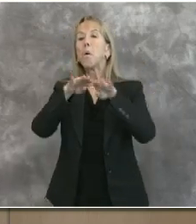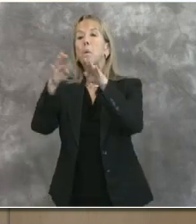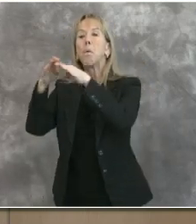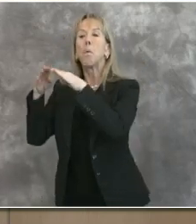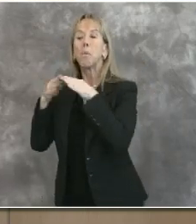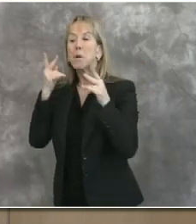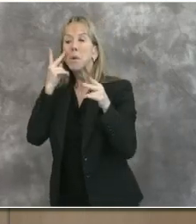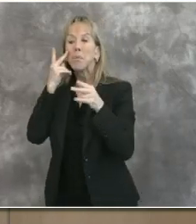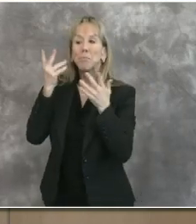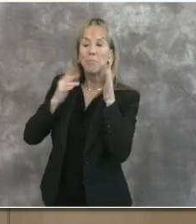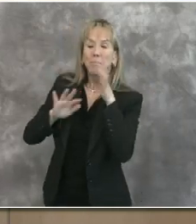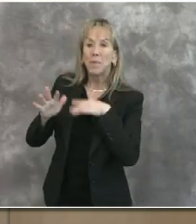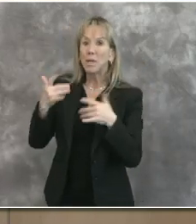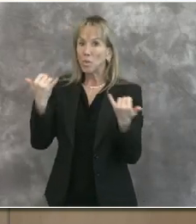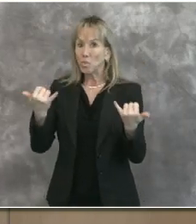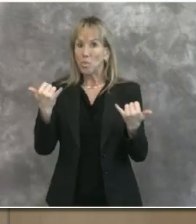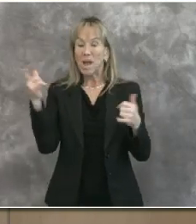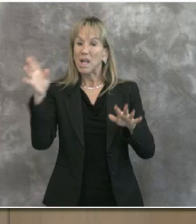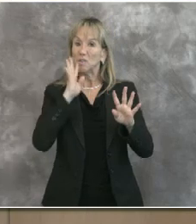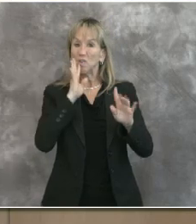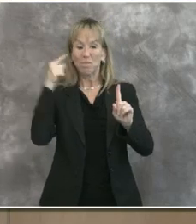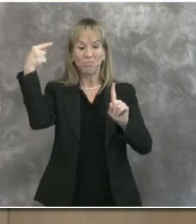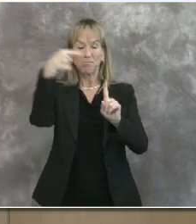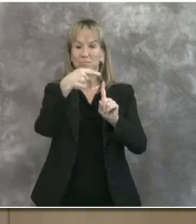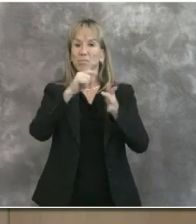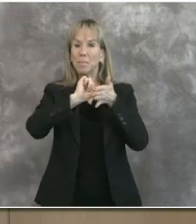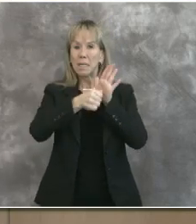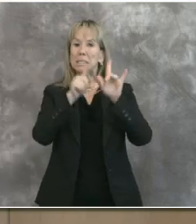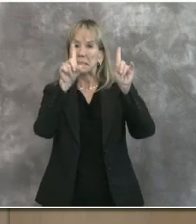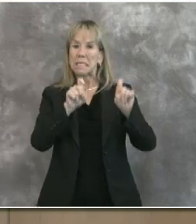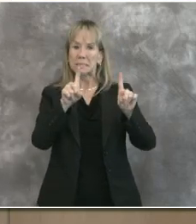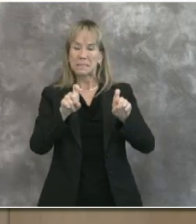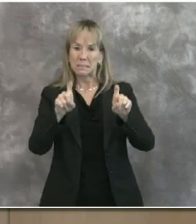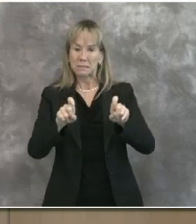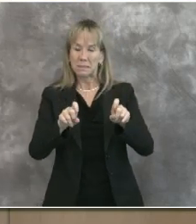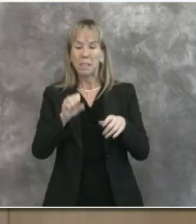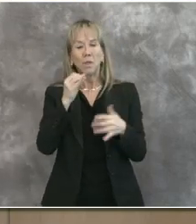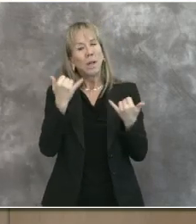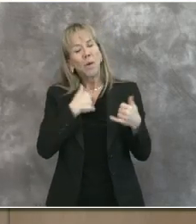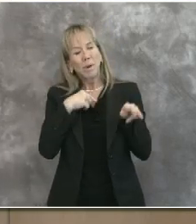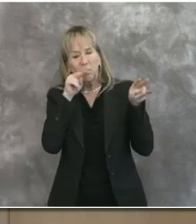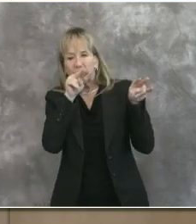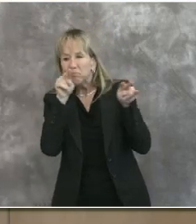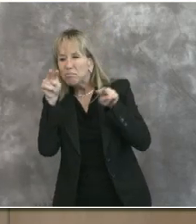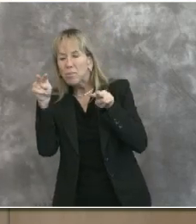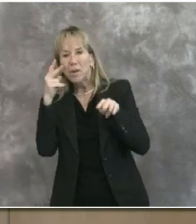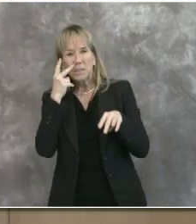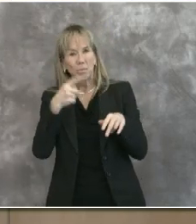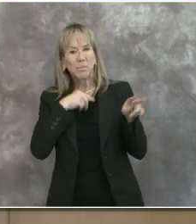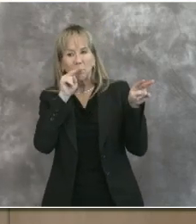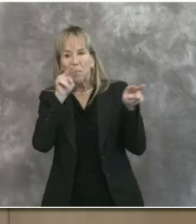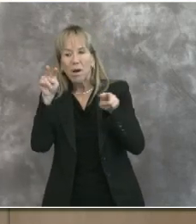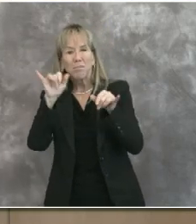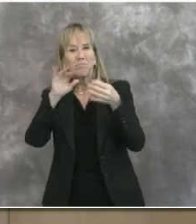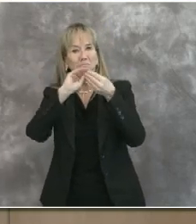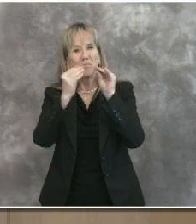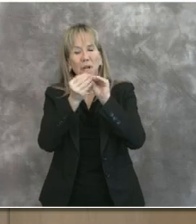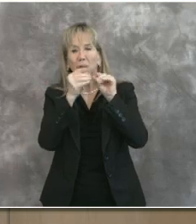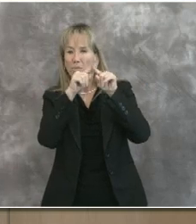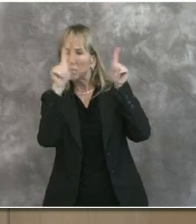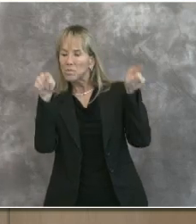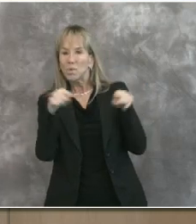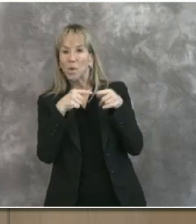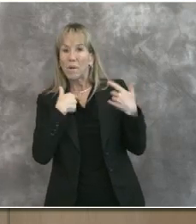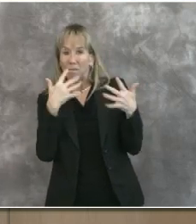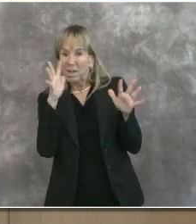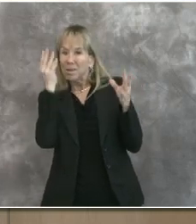focused in depth on the issue of testing. In addition to our monitoring the metrics which have been previously shared that we need to see in order